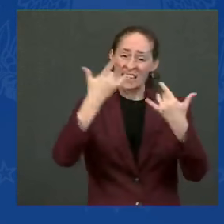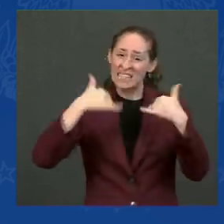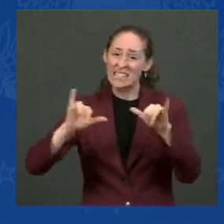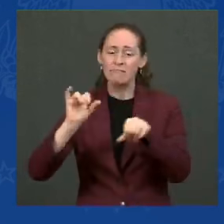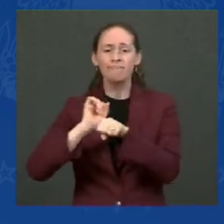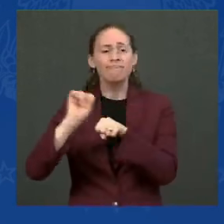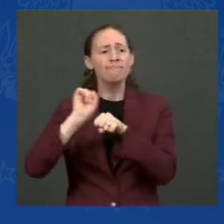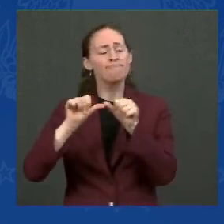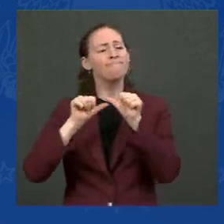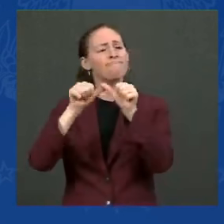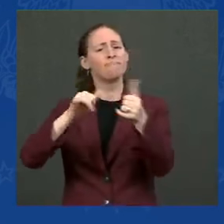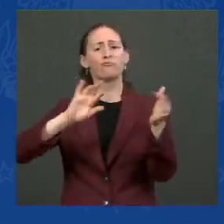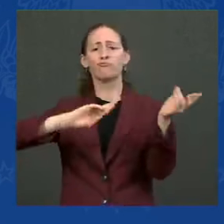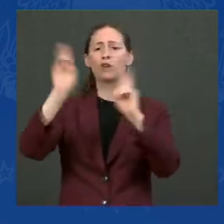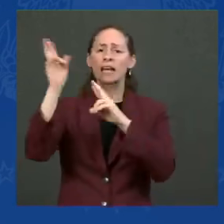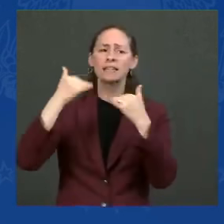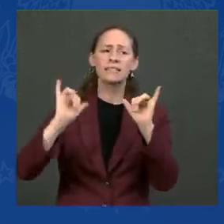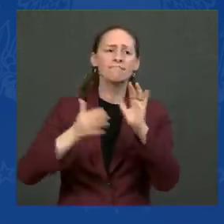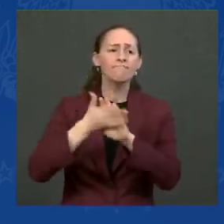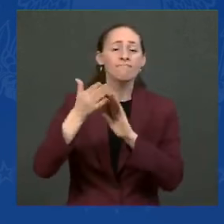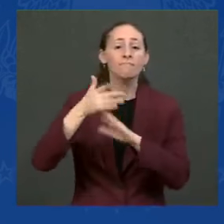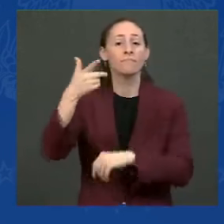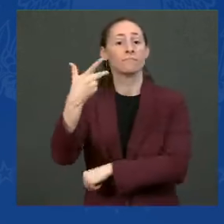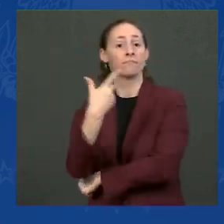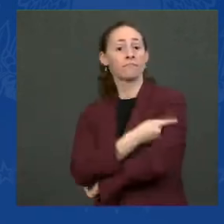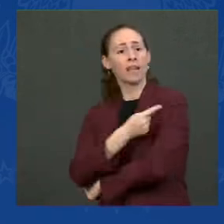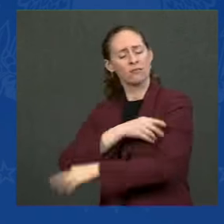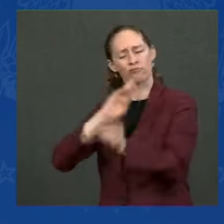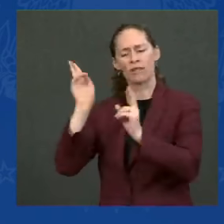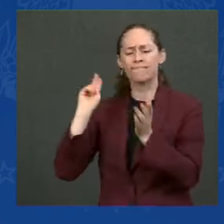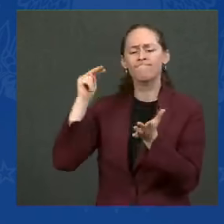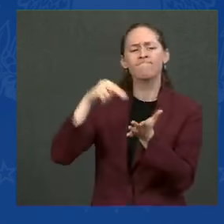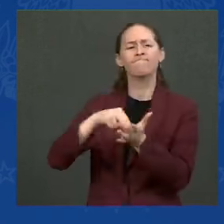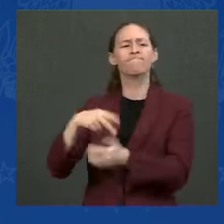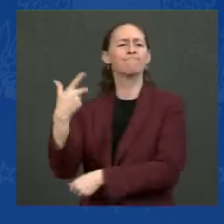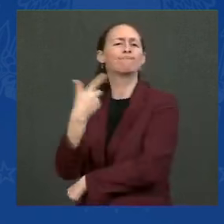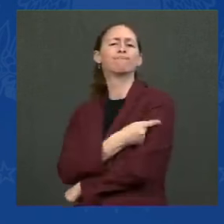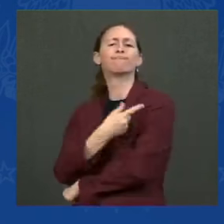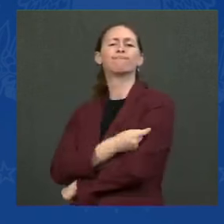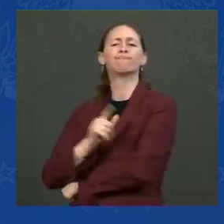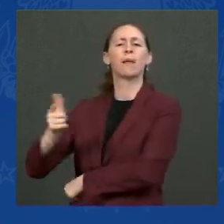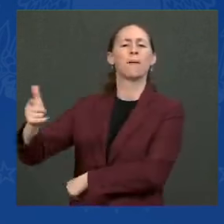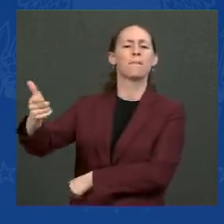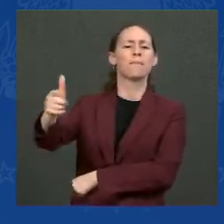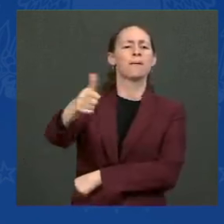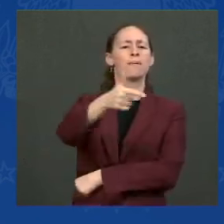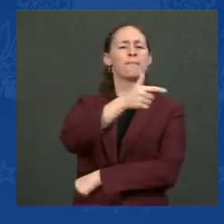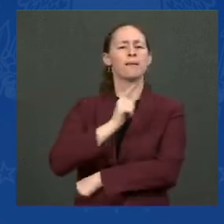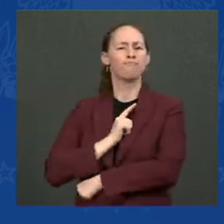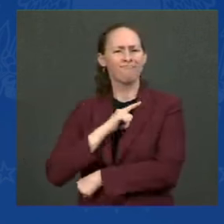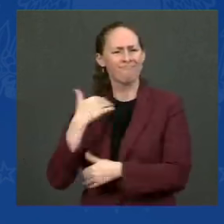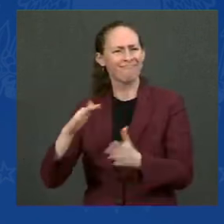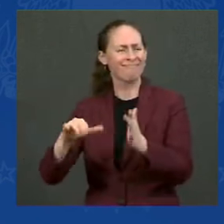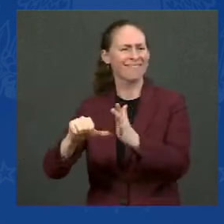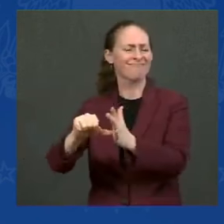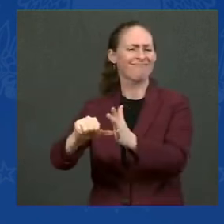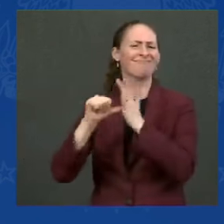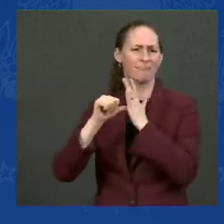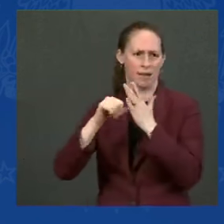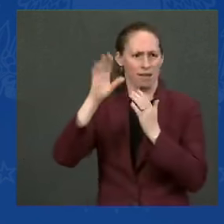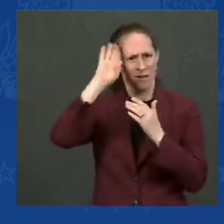all stepped up and you got the shots. And as a company, you're getting more shots than arms. And I want to thank Otto for hosting us here at